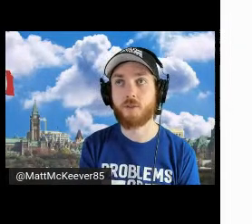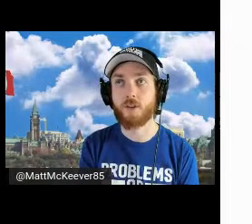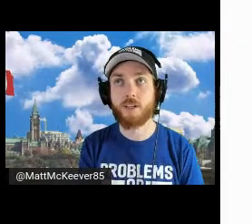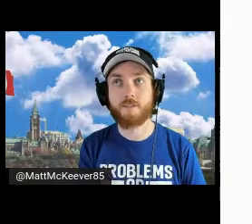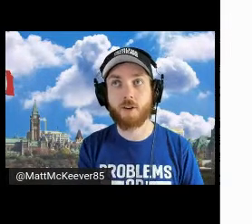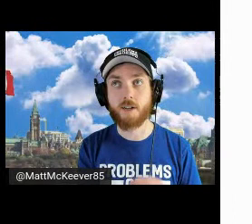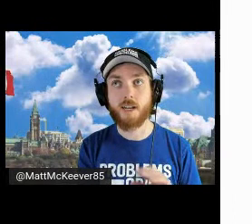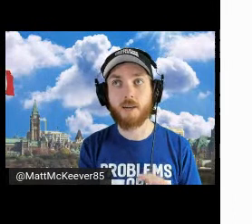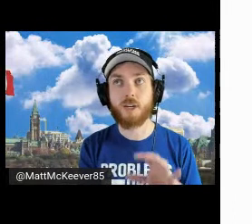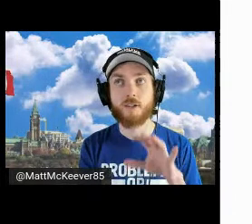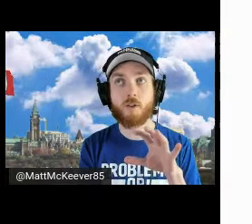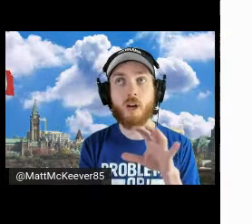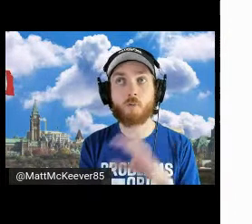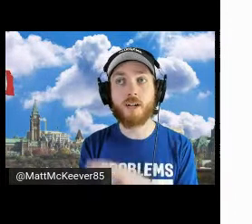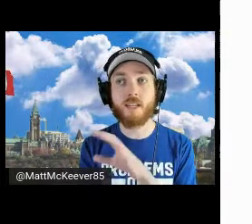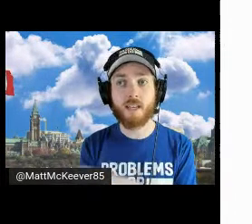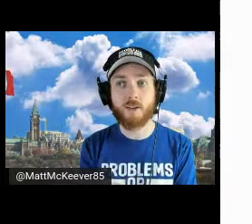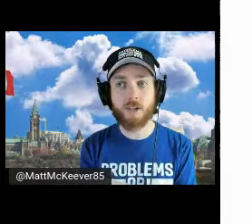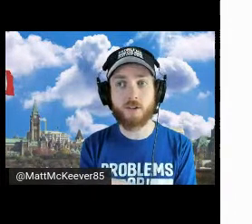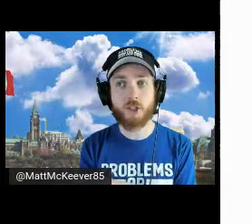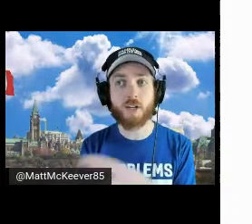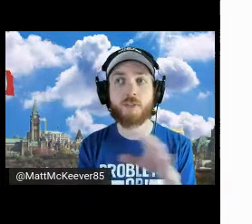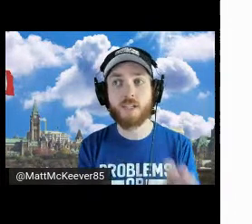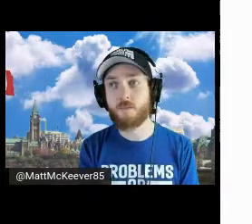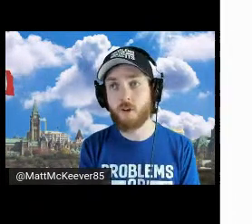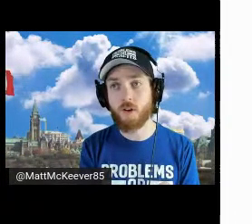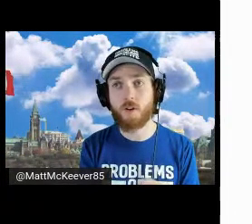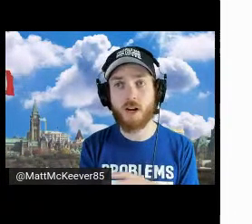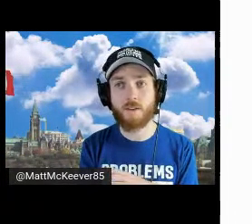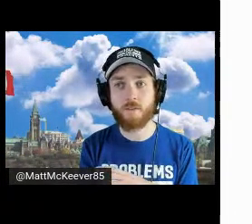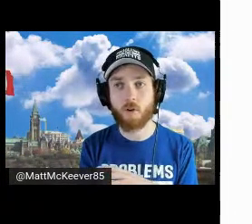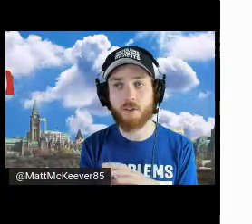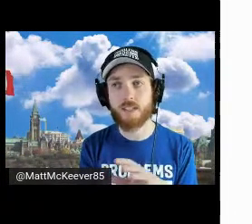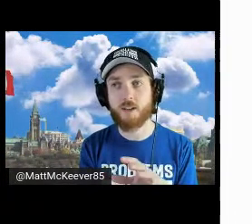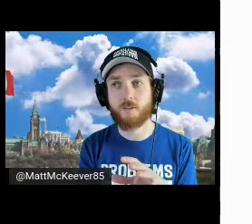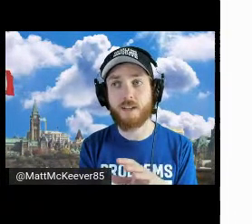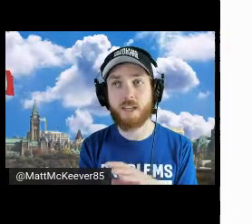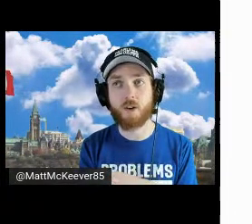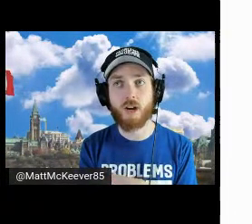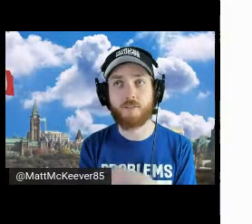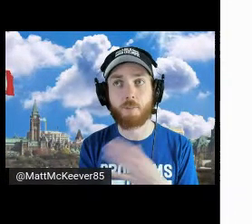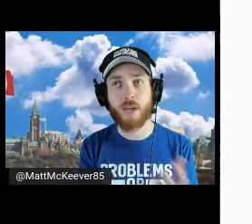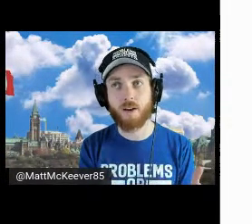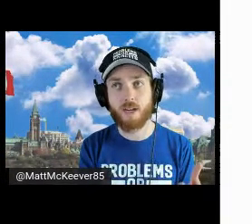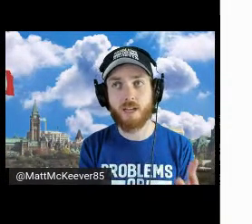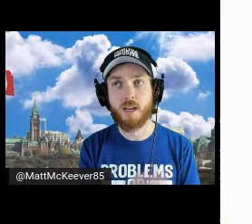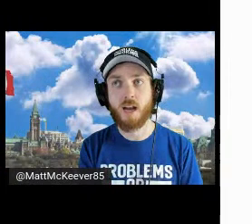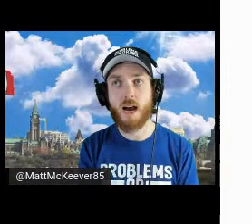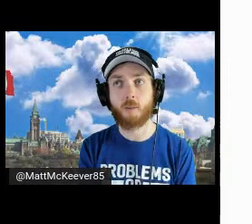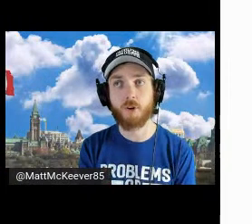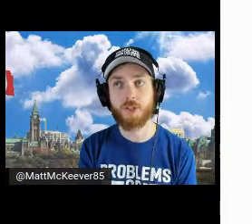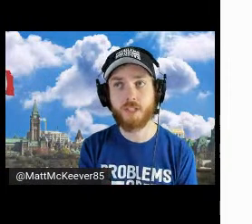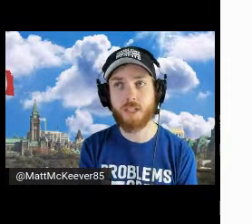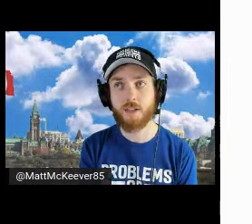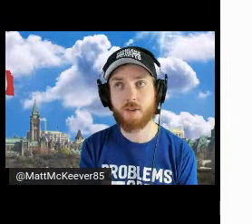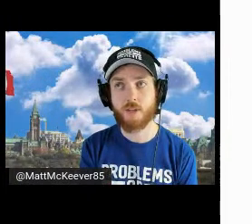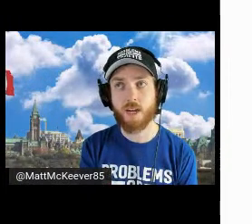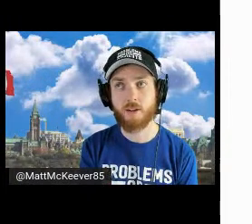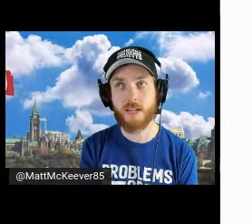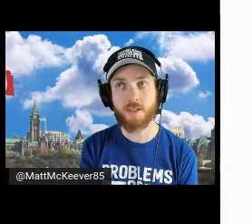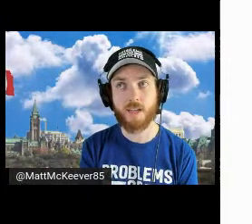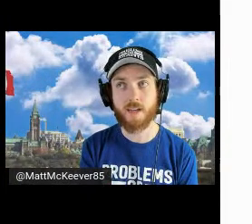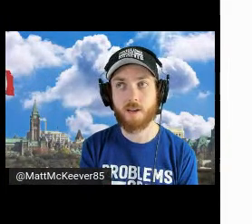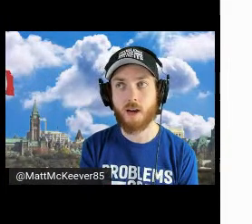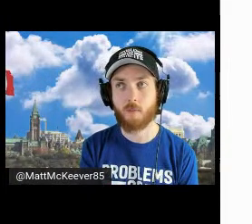live at 2:30 if they're on time here. So Randy Hillier shared this photo of, or this little video of a Barrie emergency acute